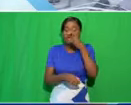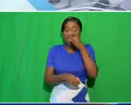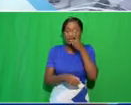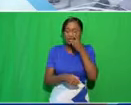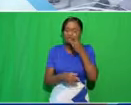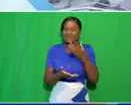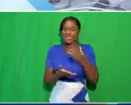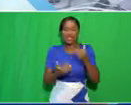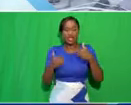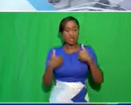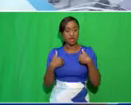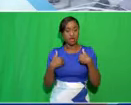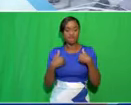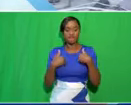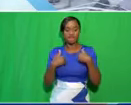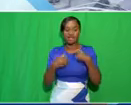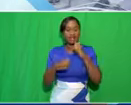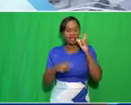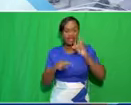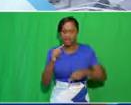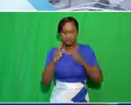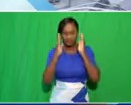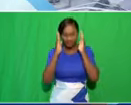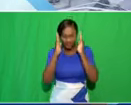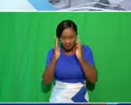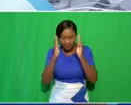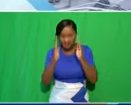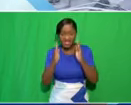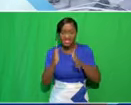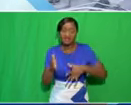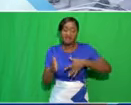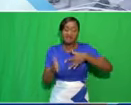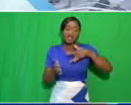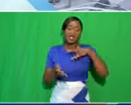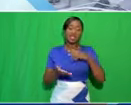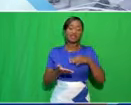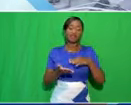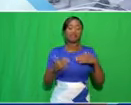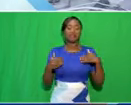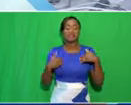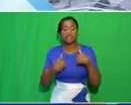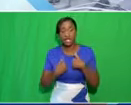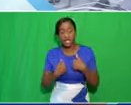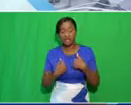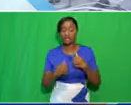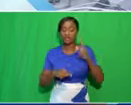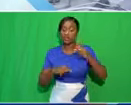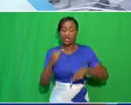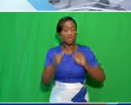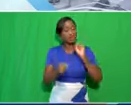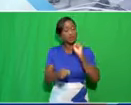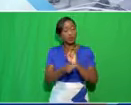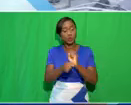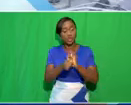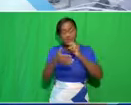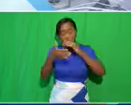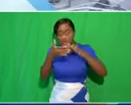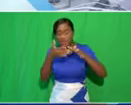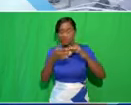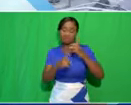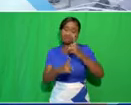you find that they're unable to concentrate well, they feel tired, so therefore their performance in school is not as the